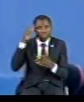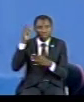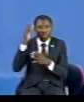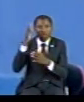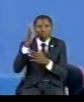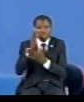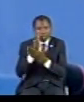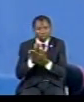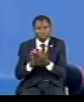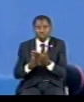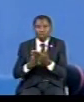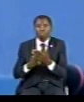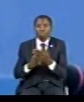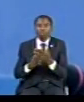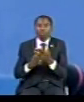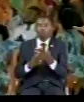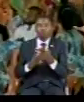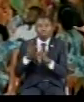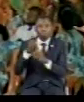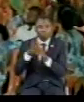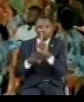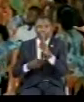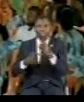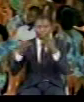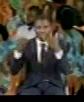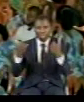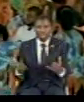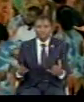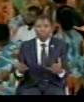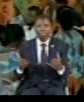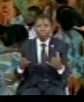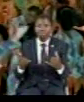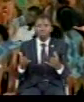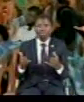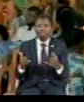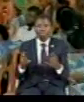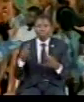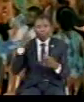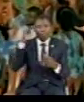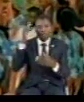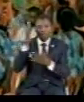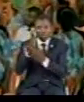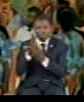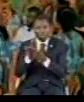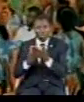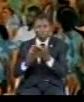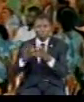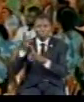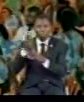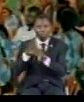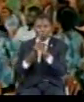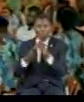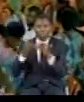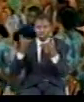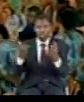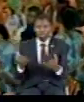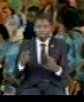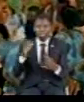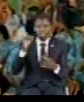now. It's happening over there. For some months now, I've been suffering from